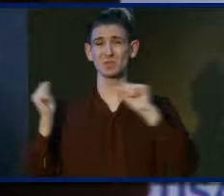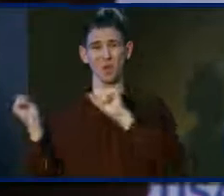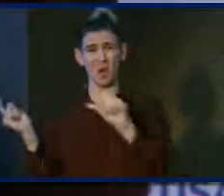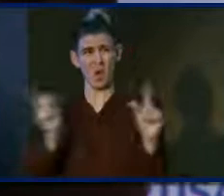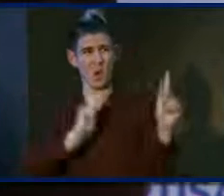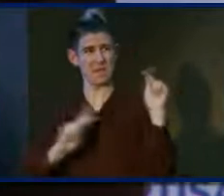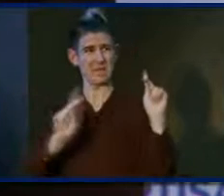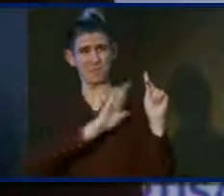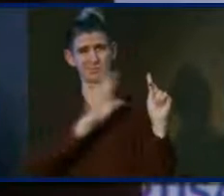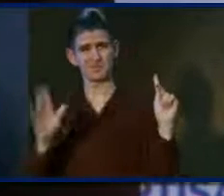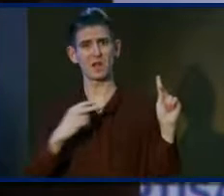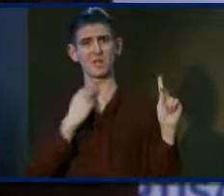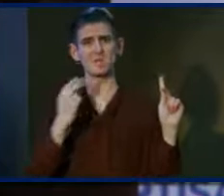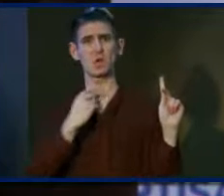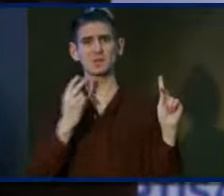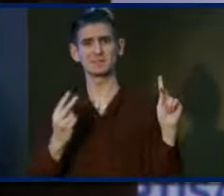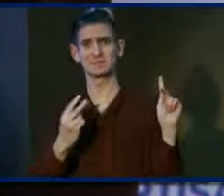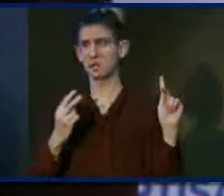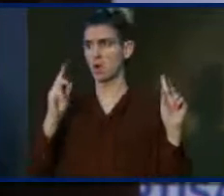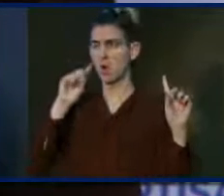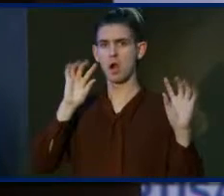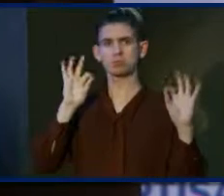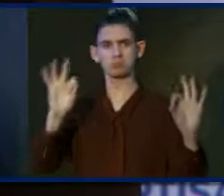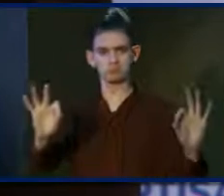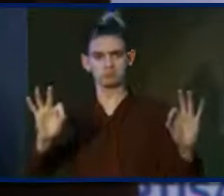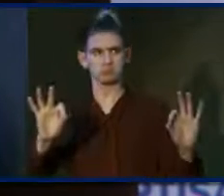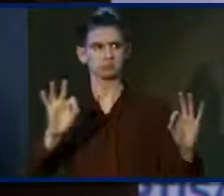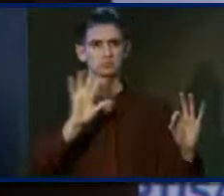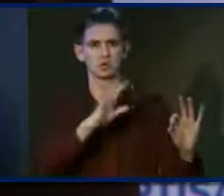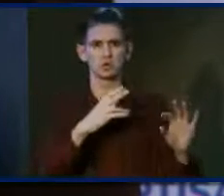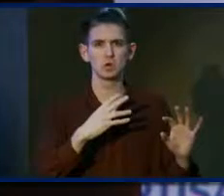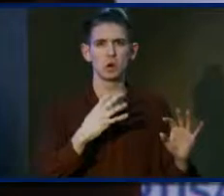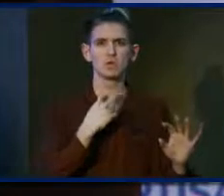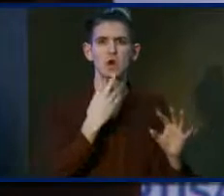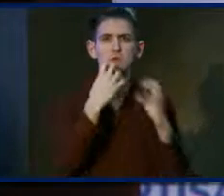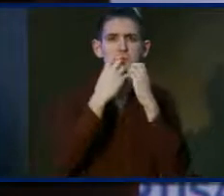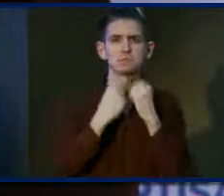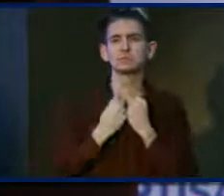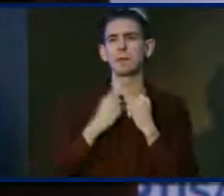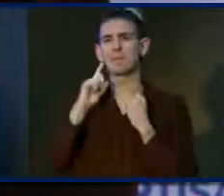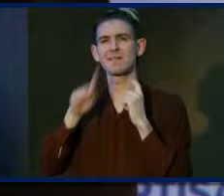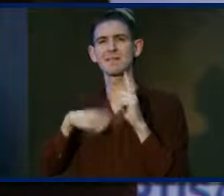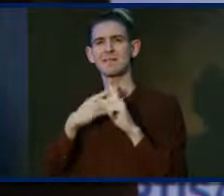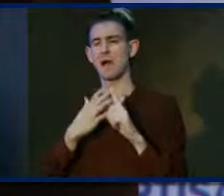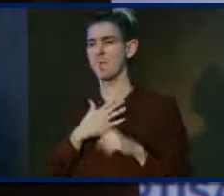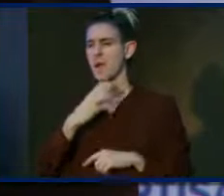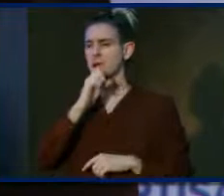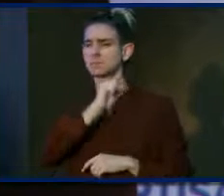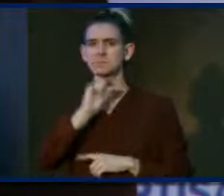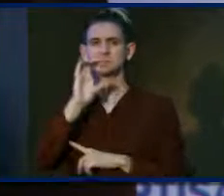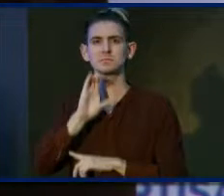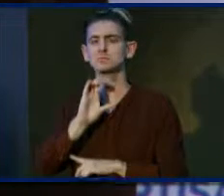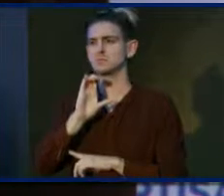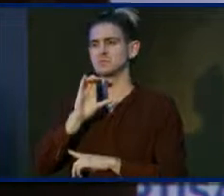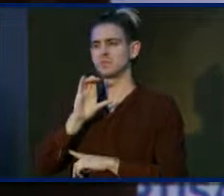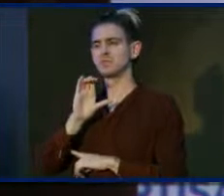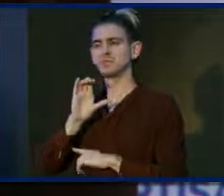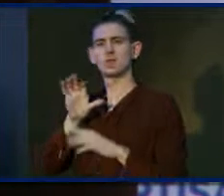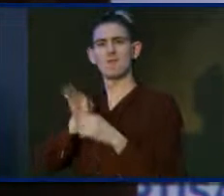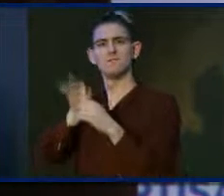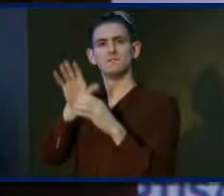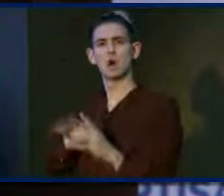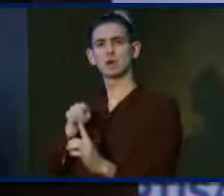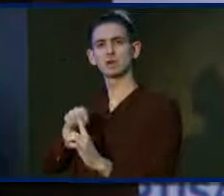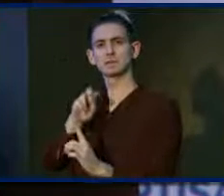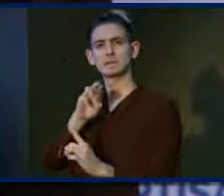the urgent need to protect full access to the ballot, I think about one of my elderly blind constituents, Miss Robbie. The